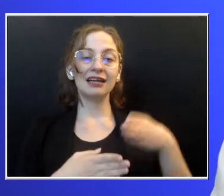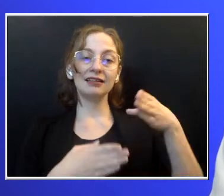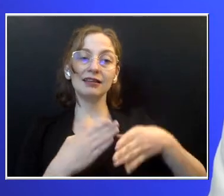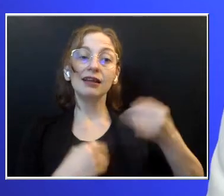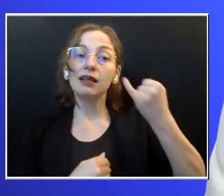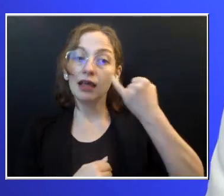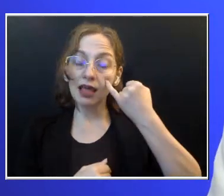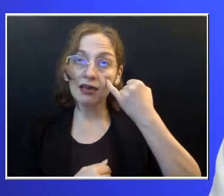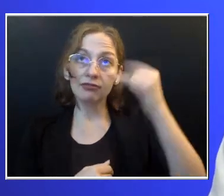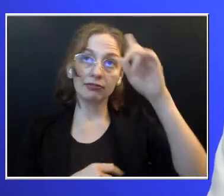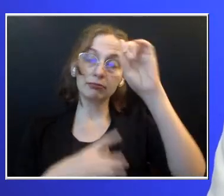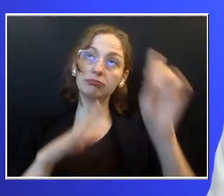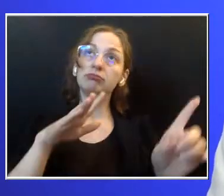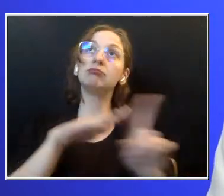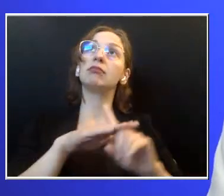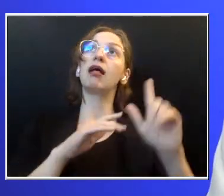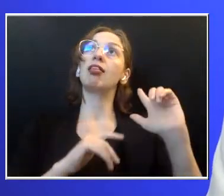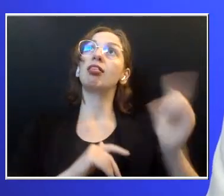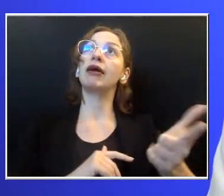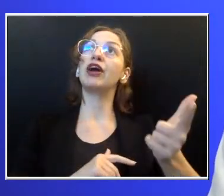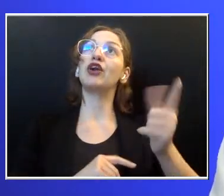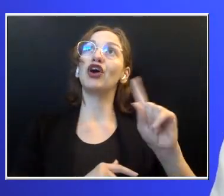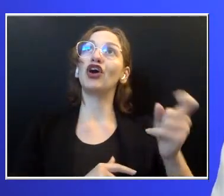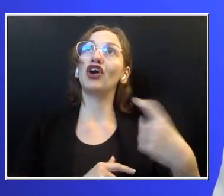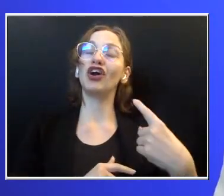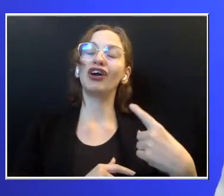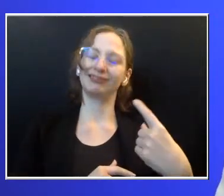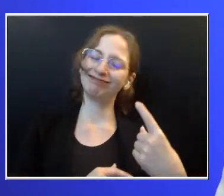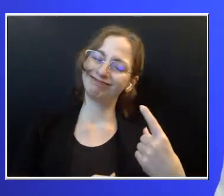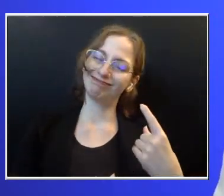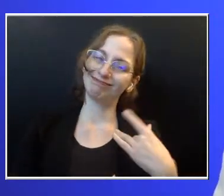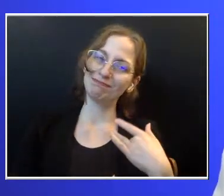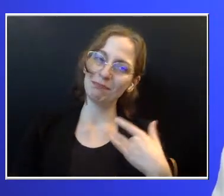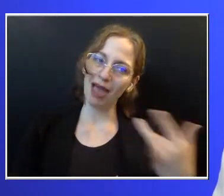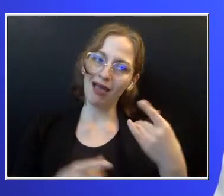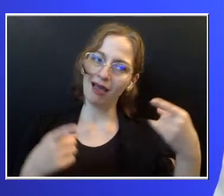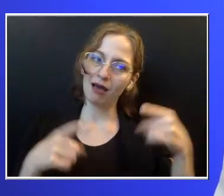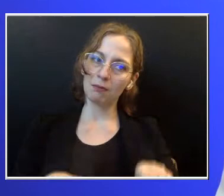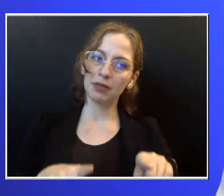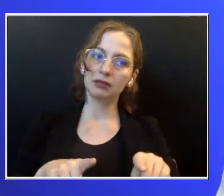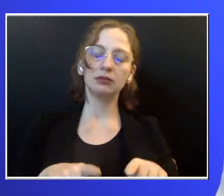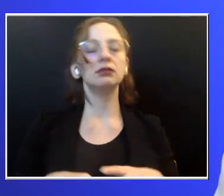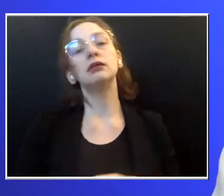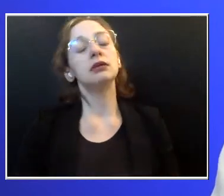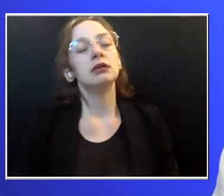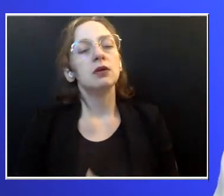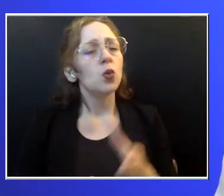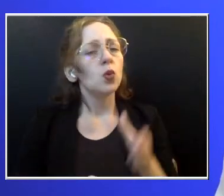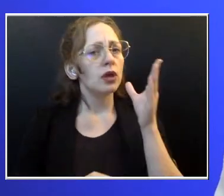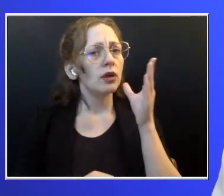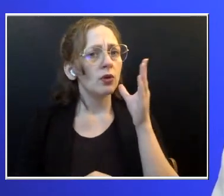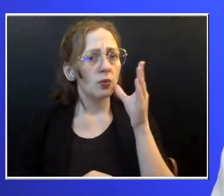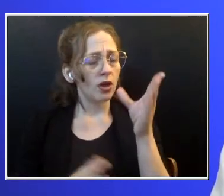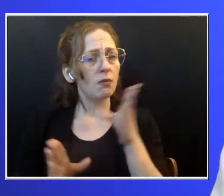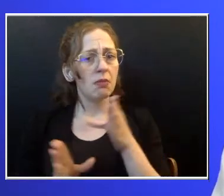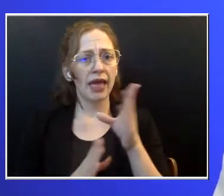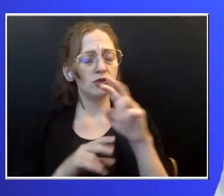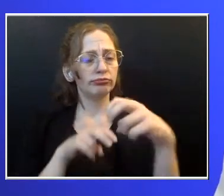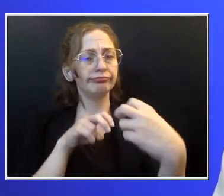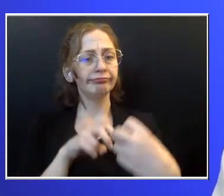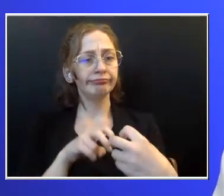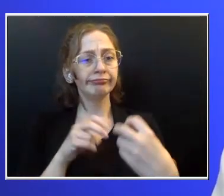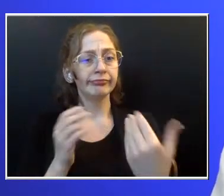you think of when you leave, because that's frequently what happens, then we'll make arrangements to get together again. We've